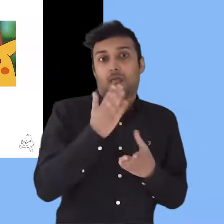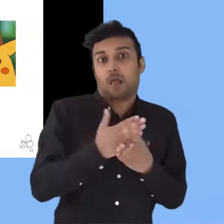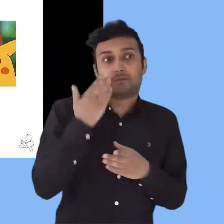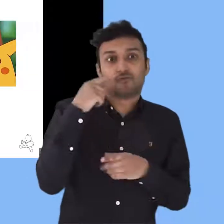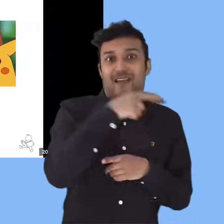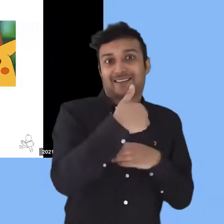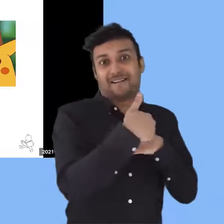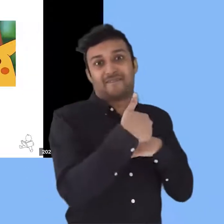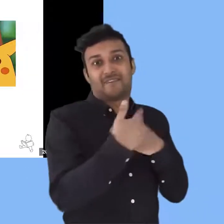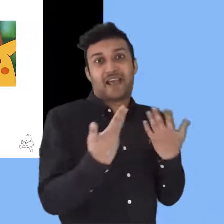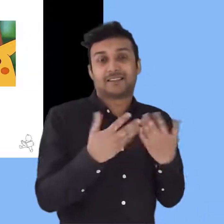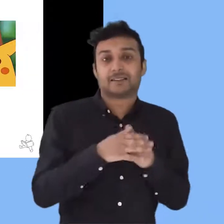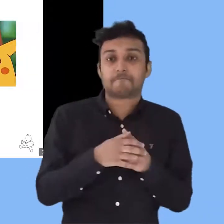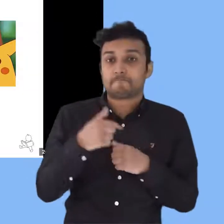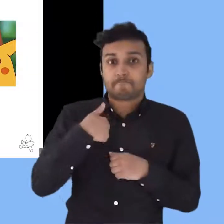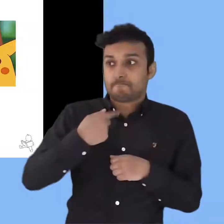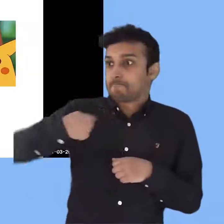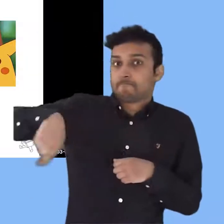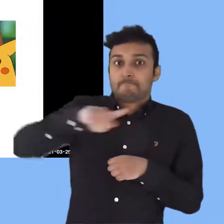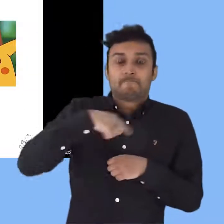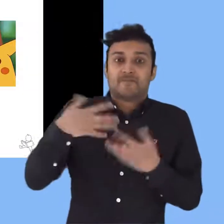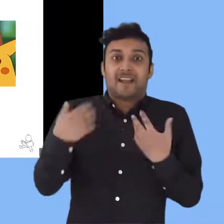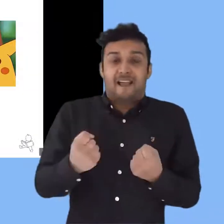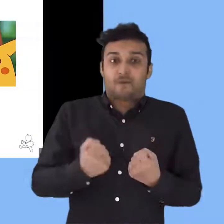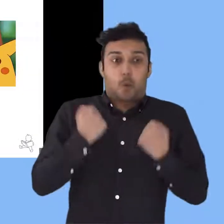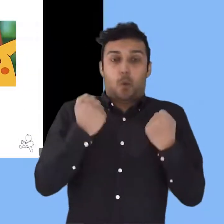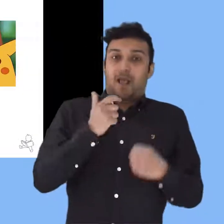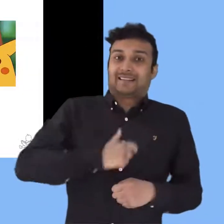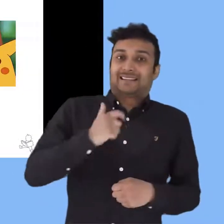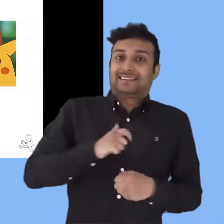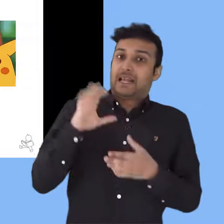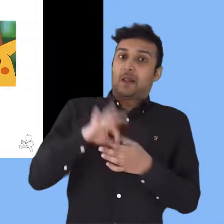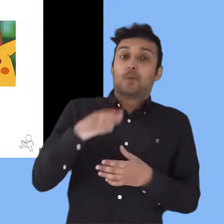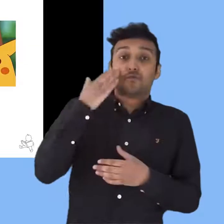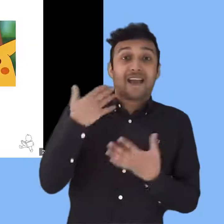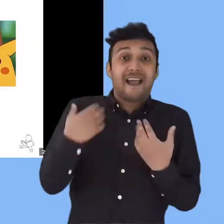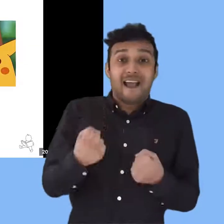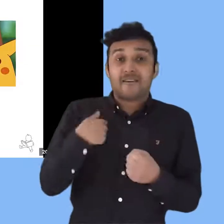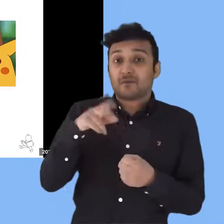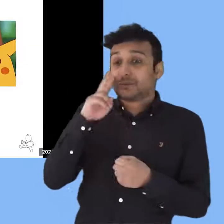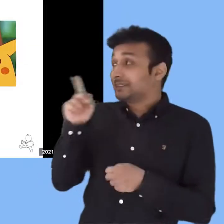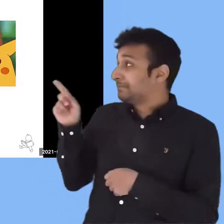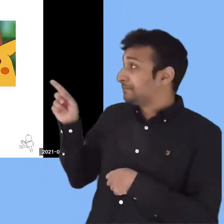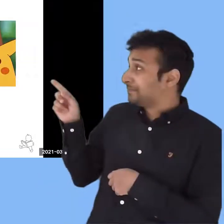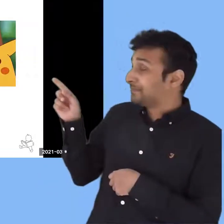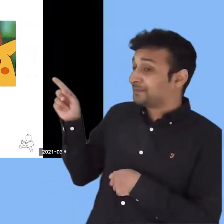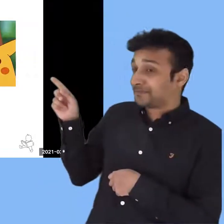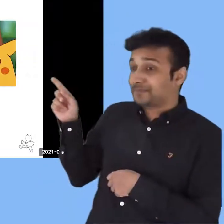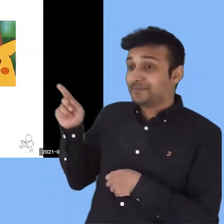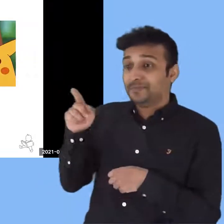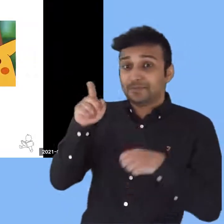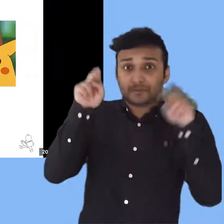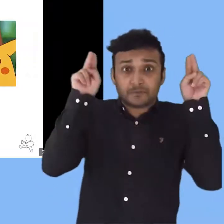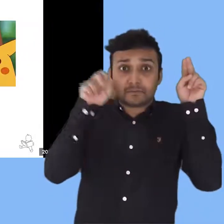We all have a racialized identity, a racial identity. And I've got the kind of surprised Pikachu emoji there, because for most Black